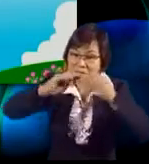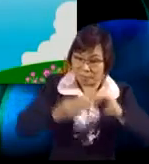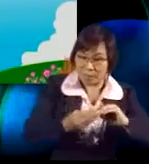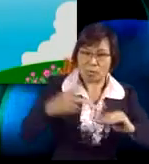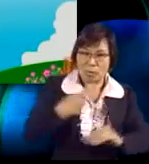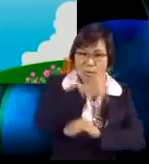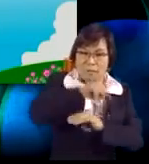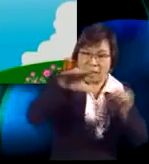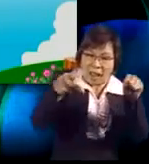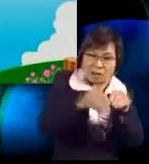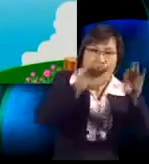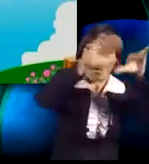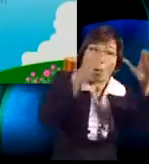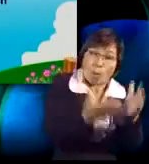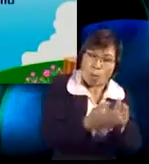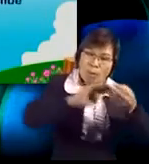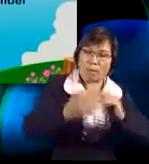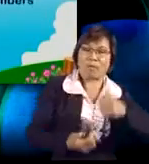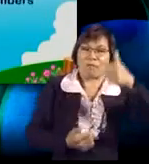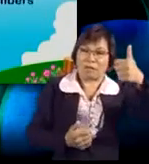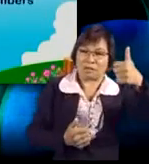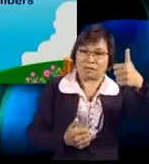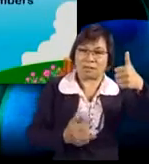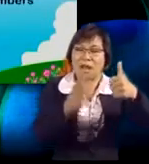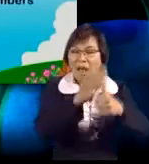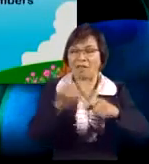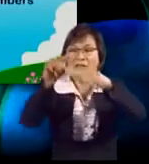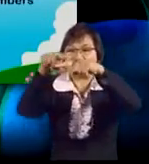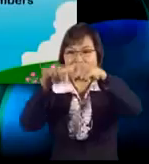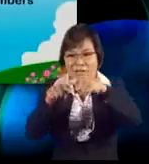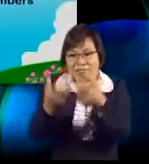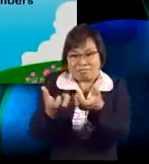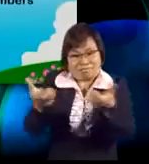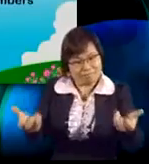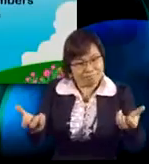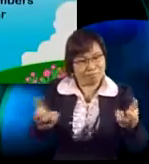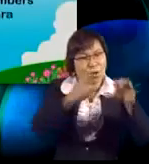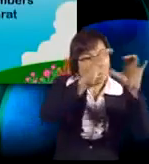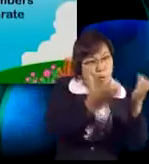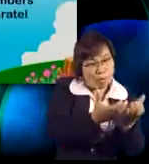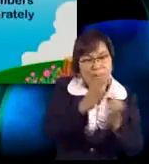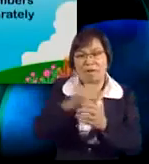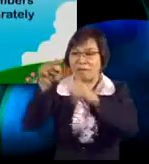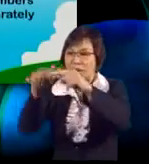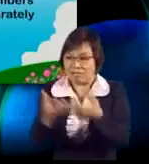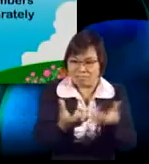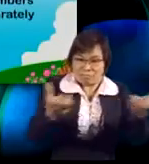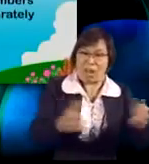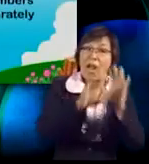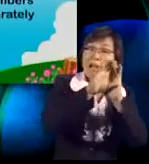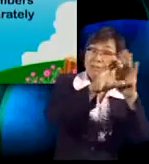When we want to add two mixed numbers, we must add the whole numbers and the